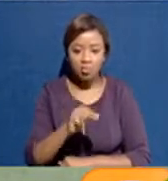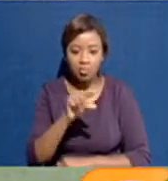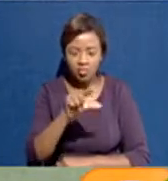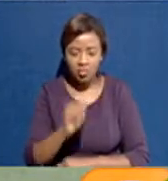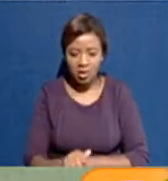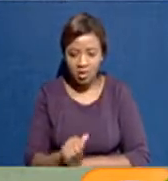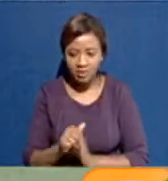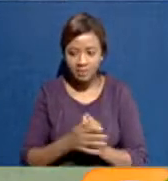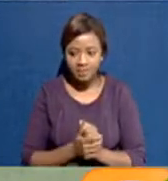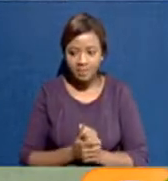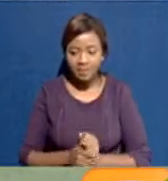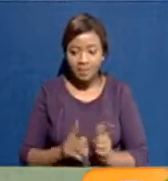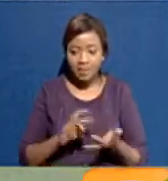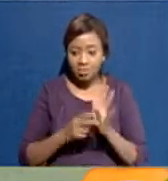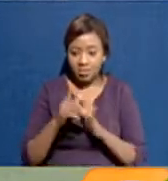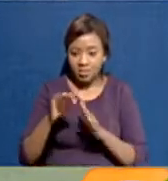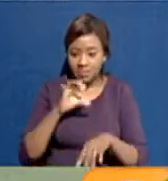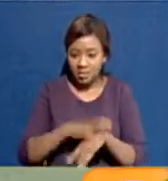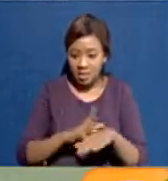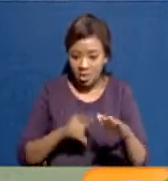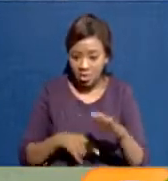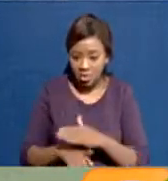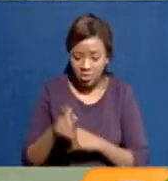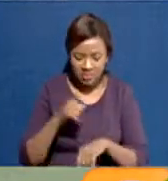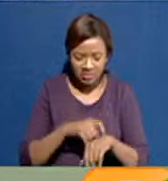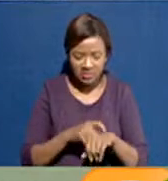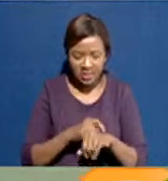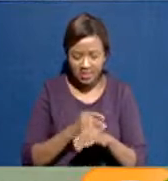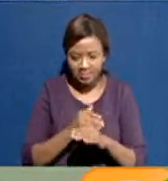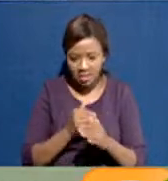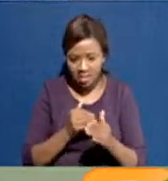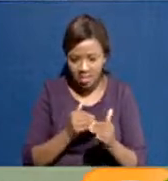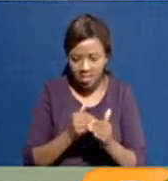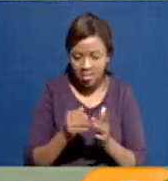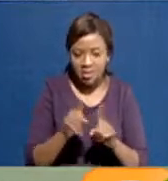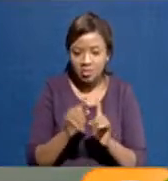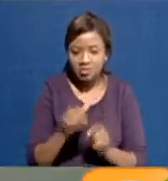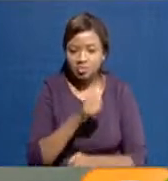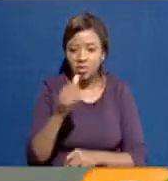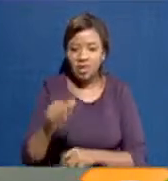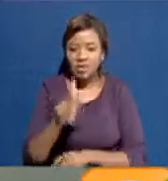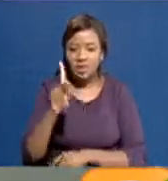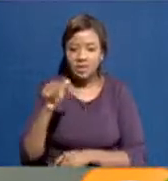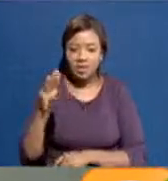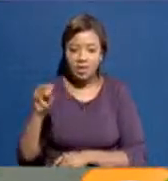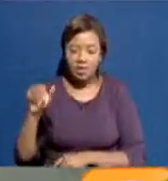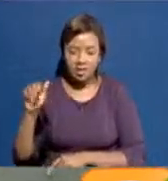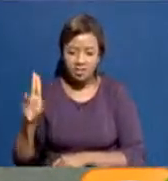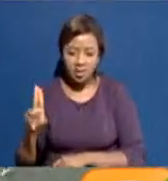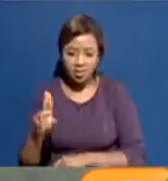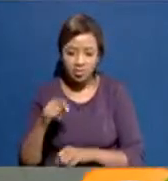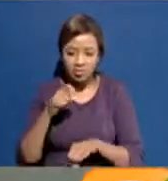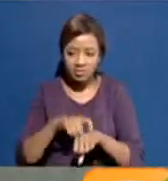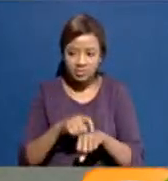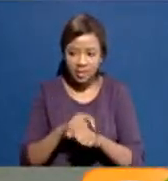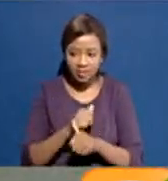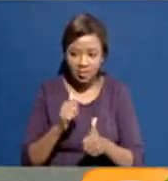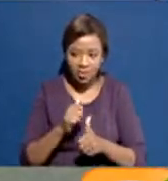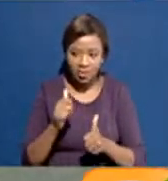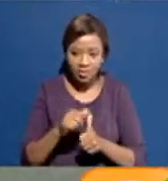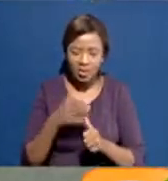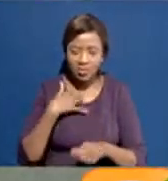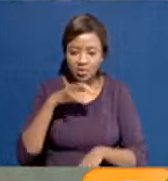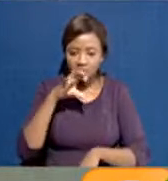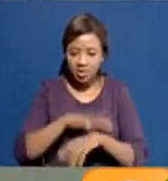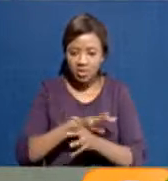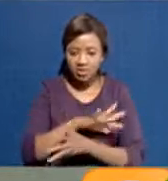minute. Muranga got the winning goal in the dying minutes of the match. Wycliffe Kamau finding the back of the net in the 90th minute. Minute to bag all